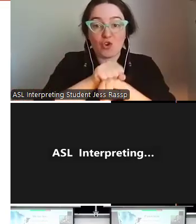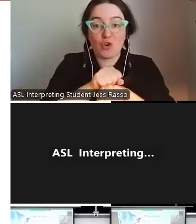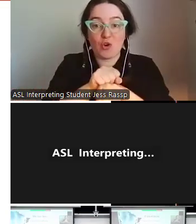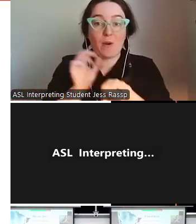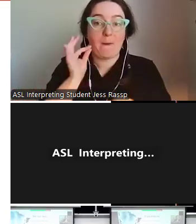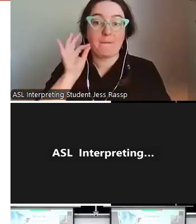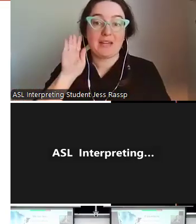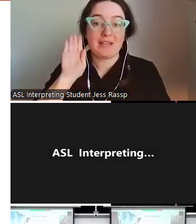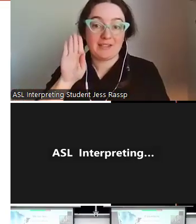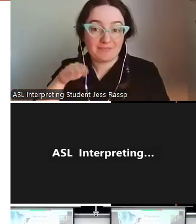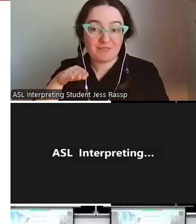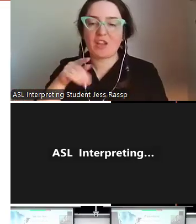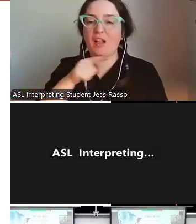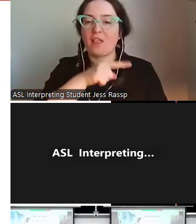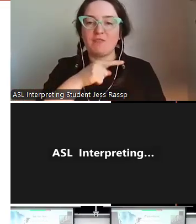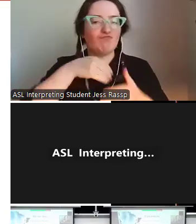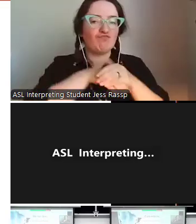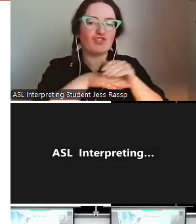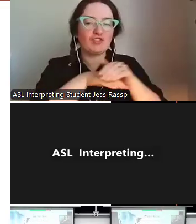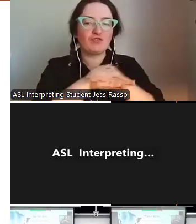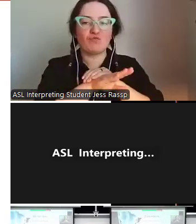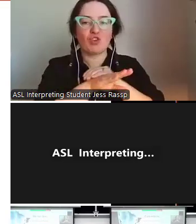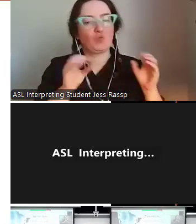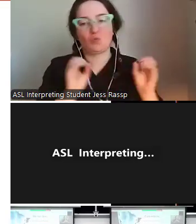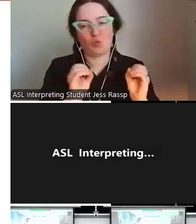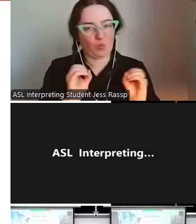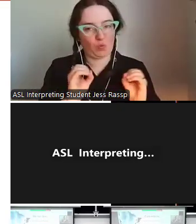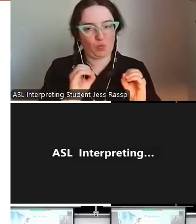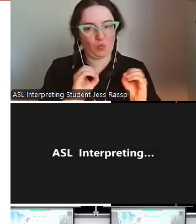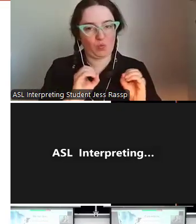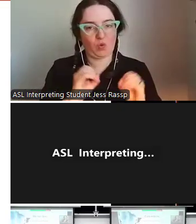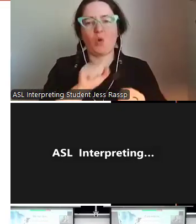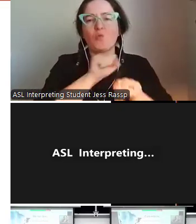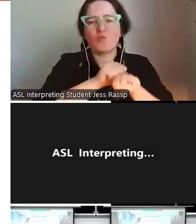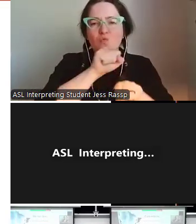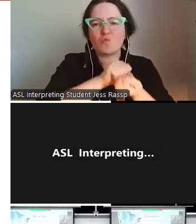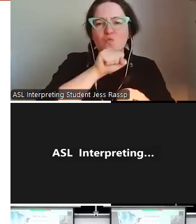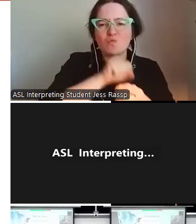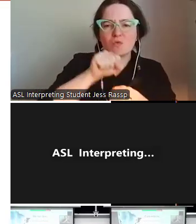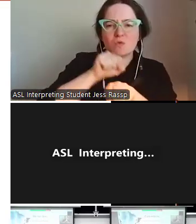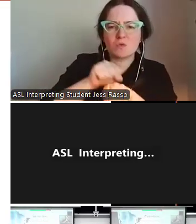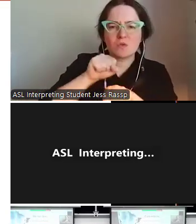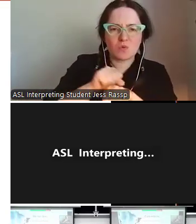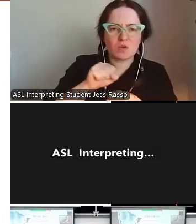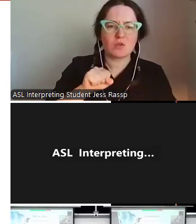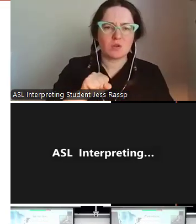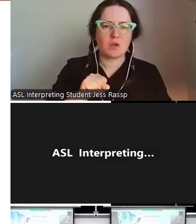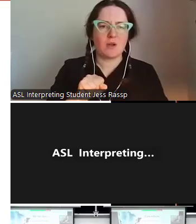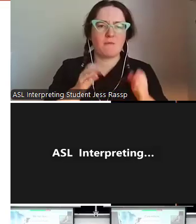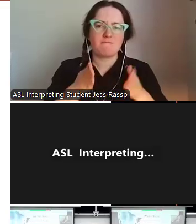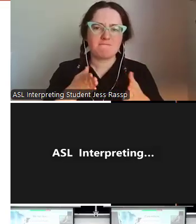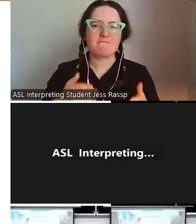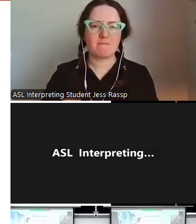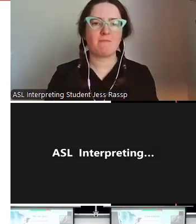females, and the worker bees have specialized body type. All right, so for nectar collection, they have